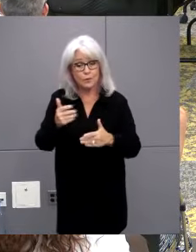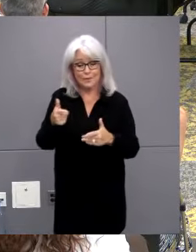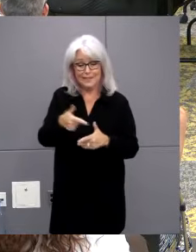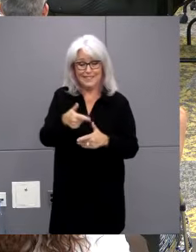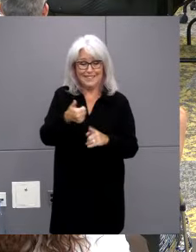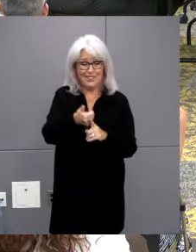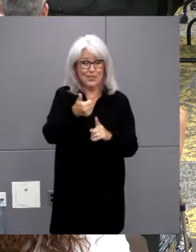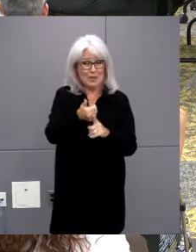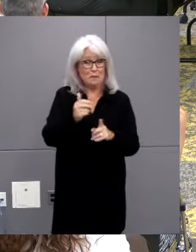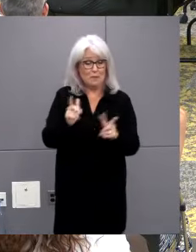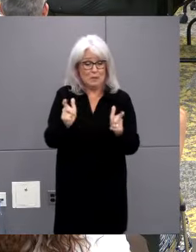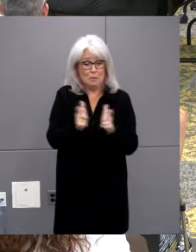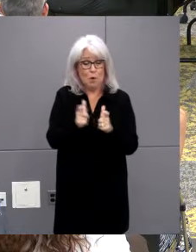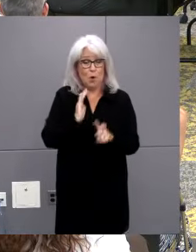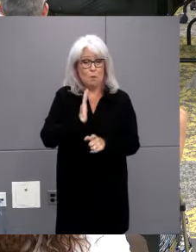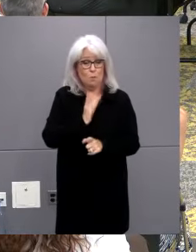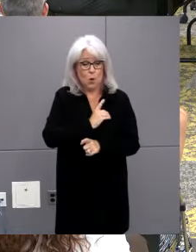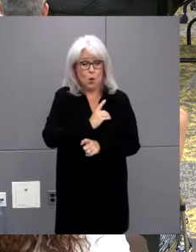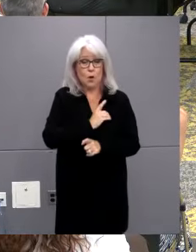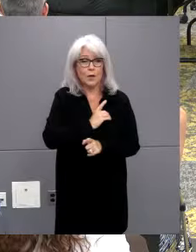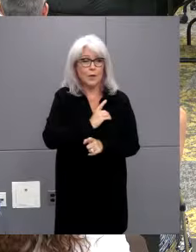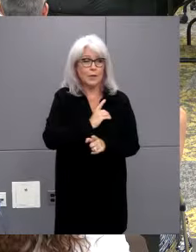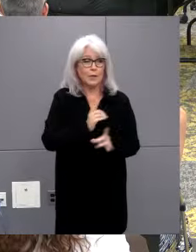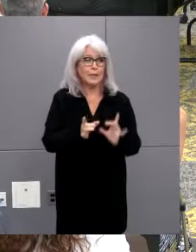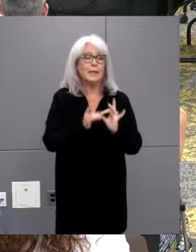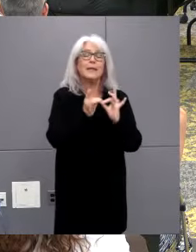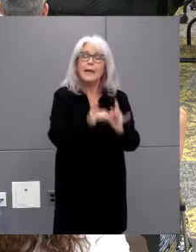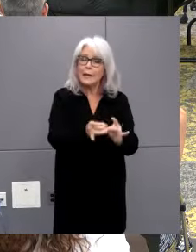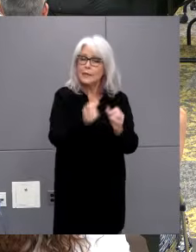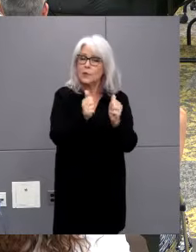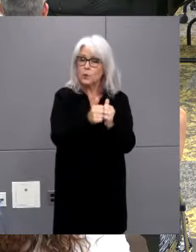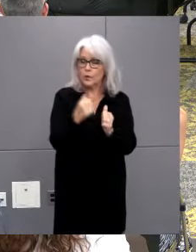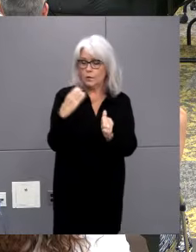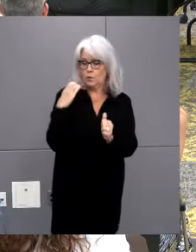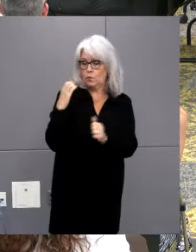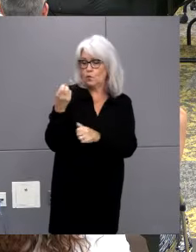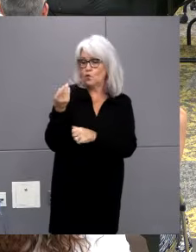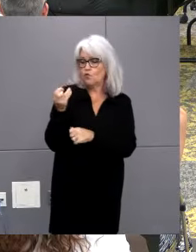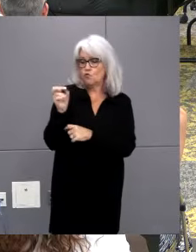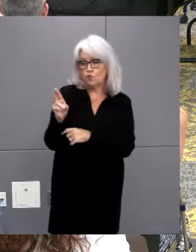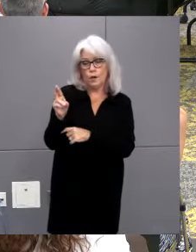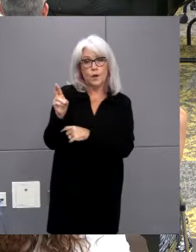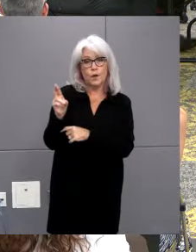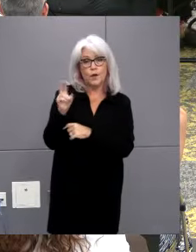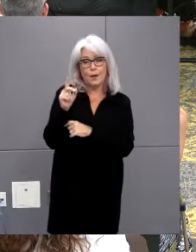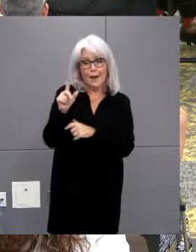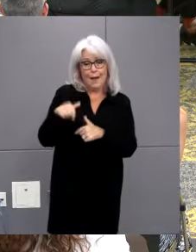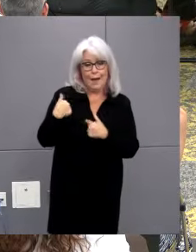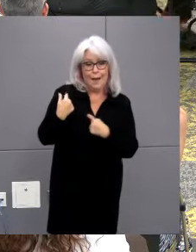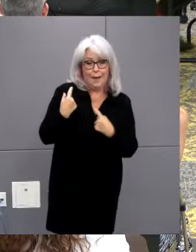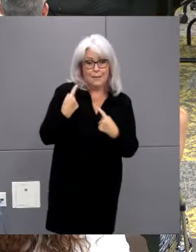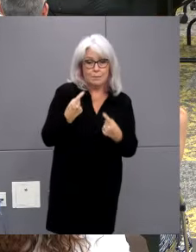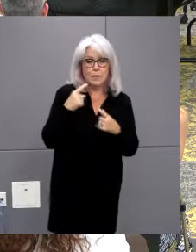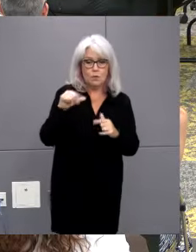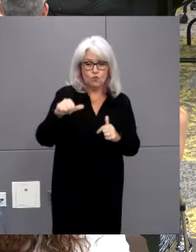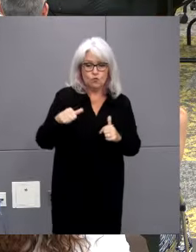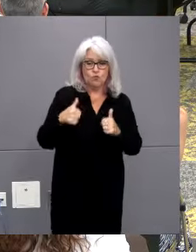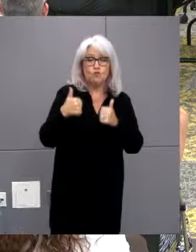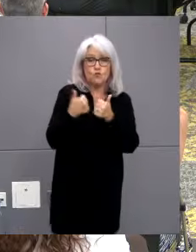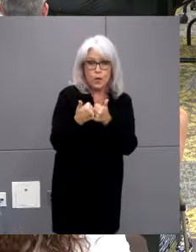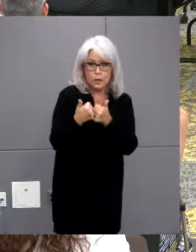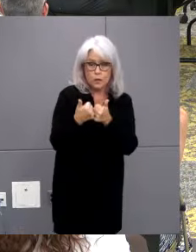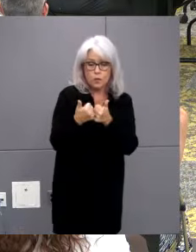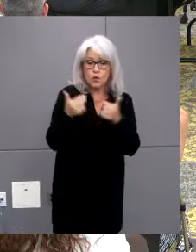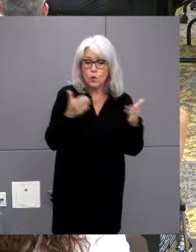board, particularly with regard to the chair, has been challenged when the way